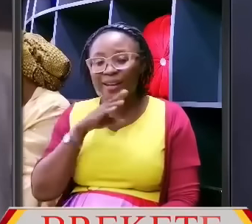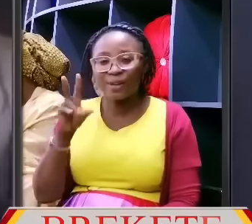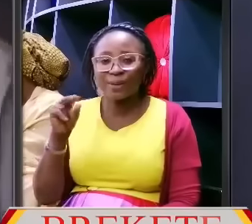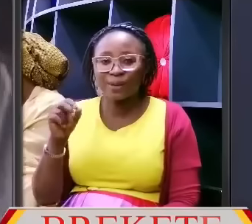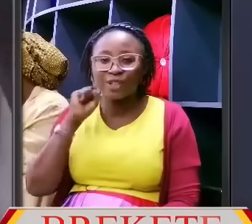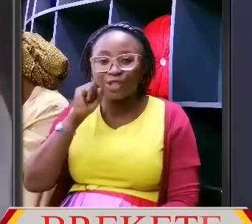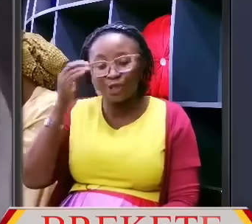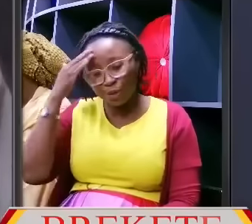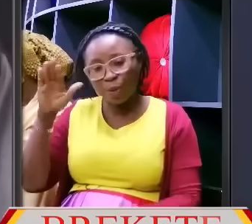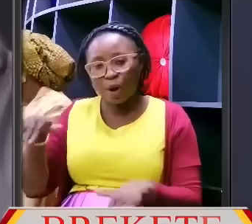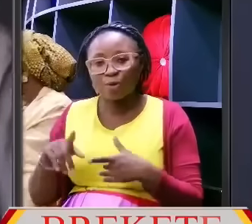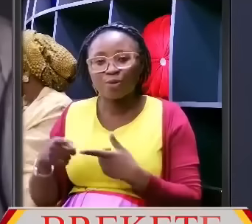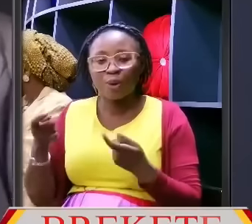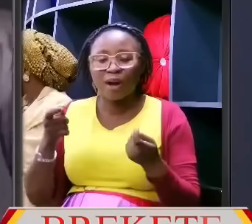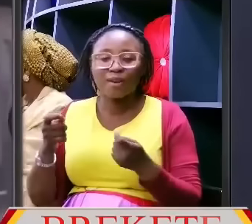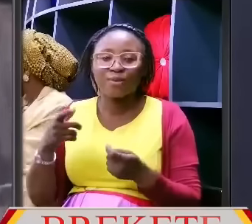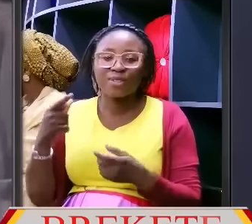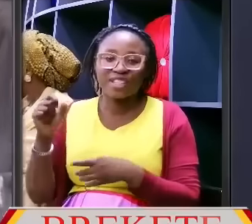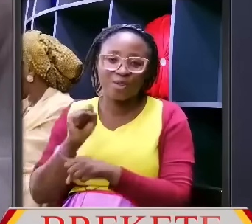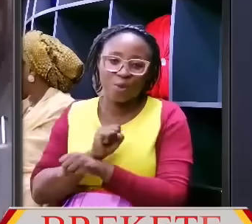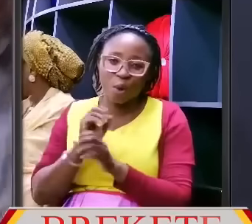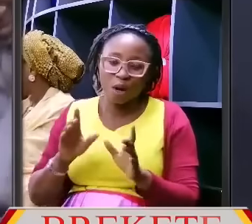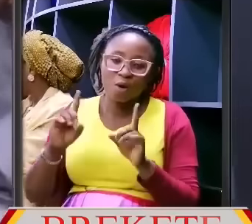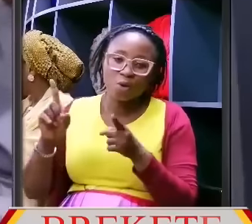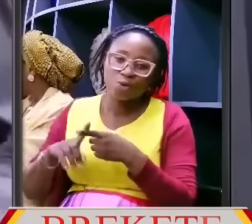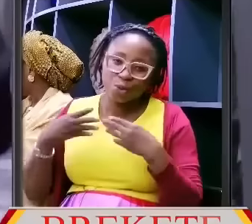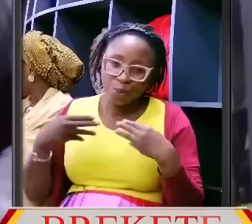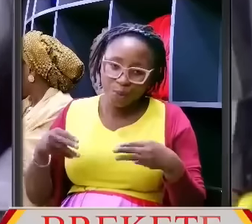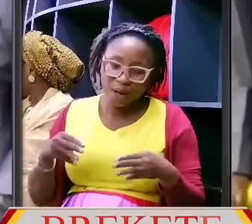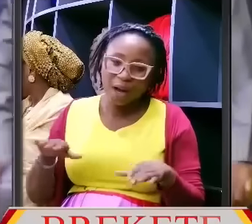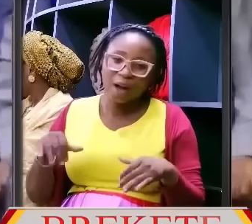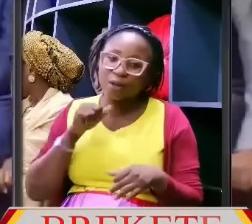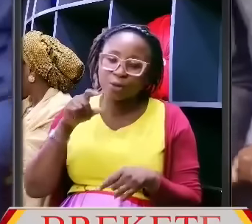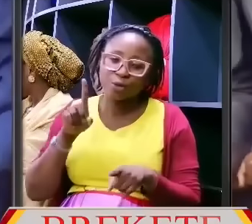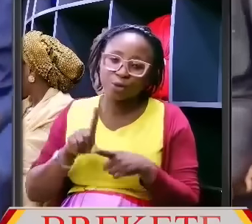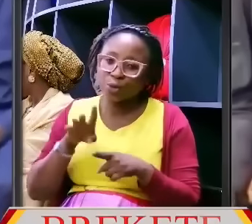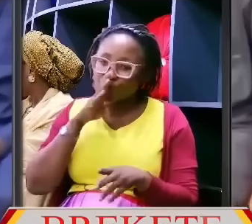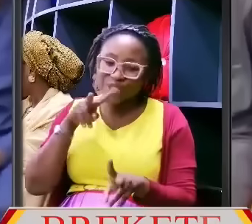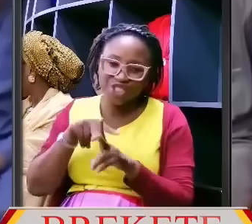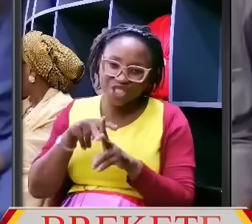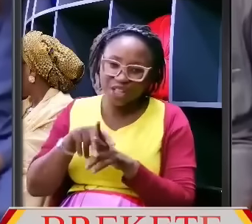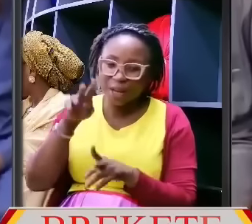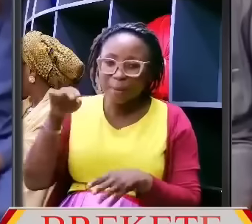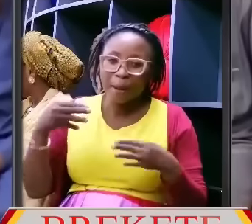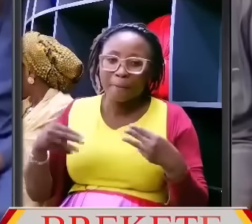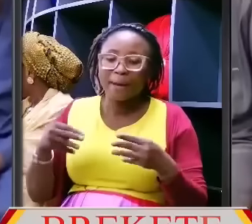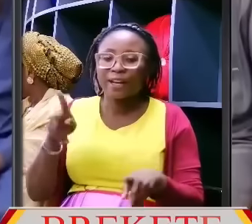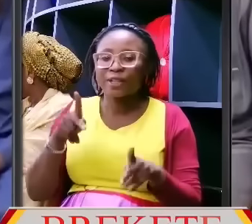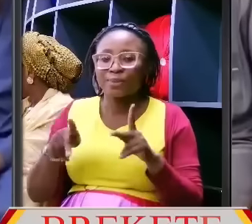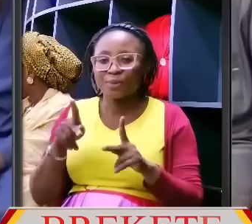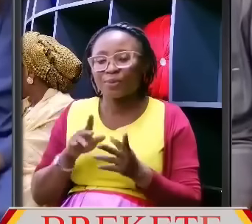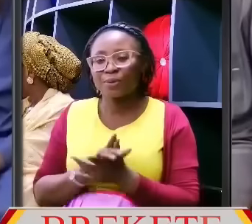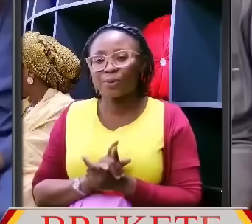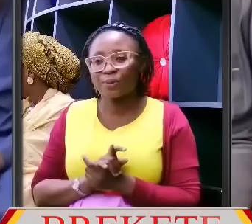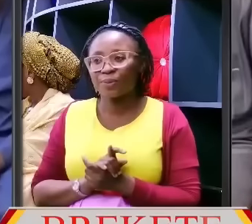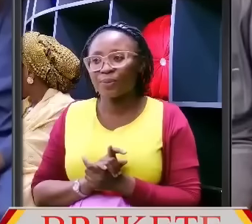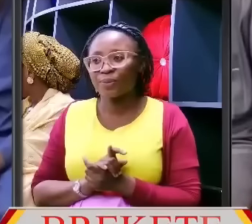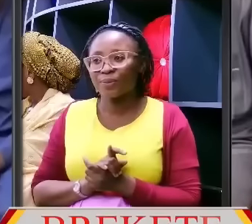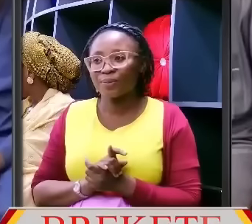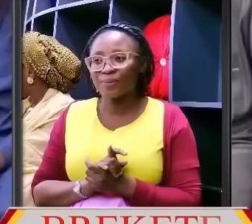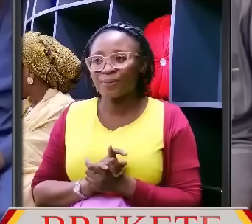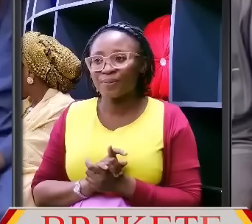She knows how to handle laborers, how to go to the market, how not to be cheated by market people. Yes, sir.